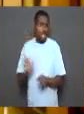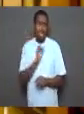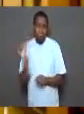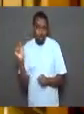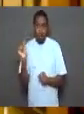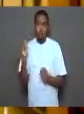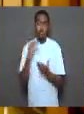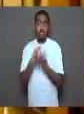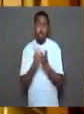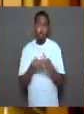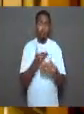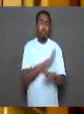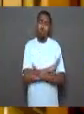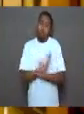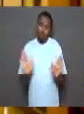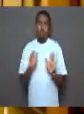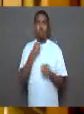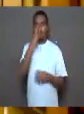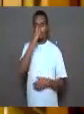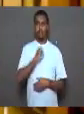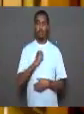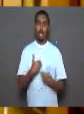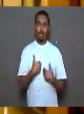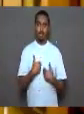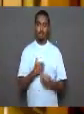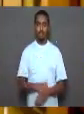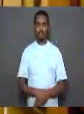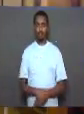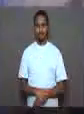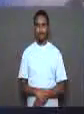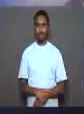homework and going to class once or twice a week.